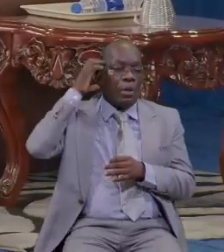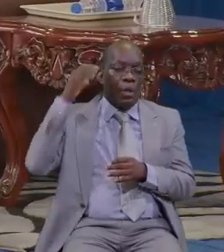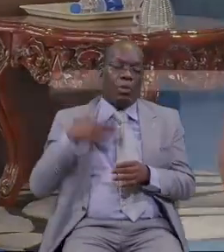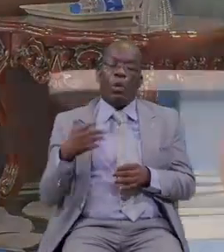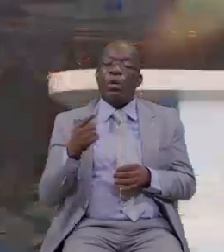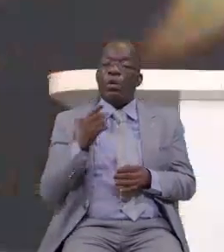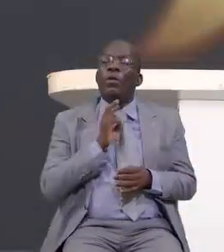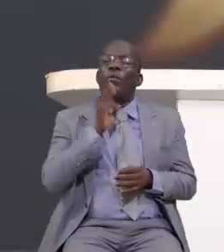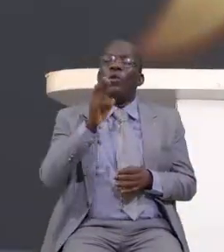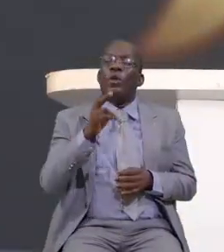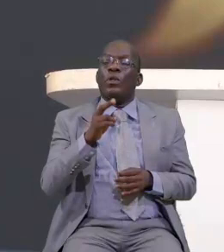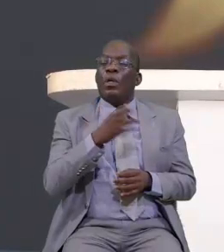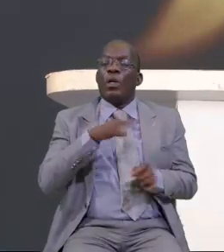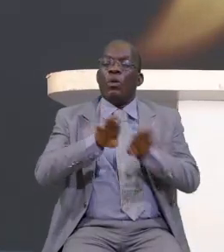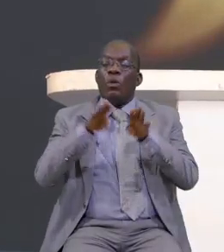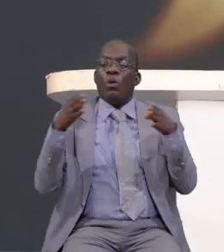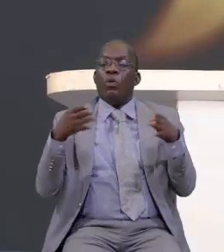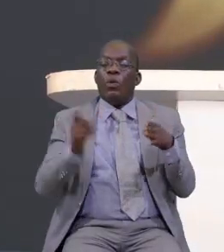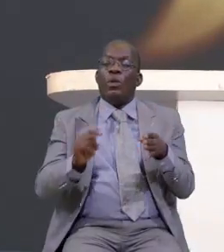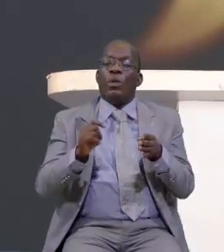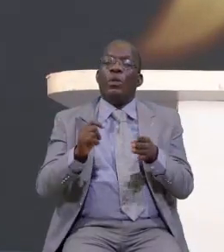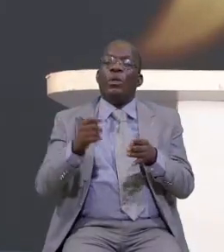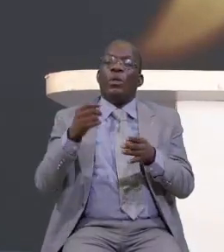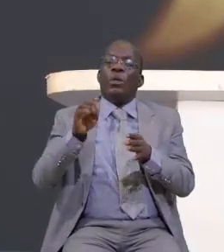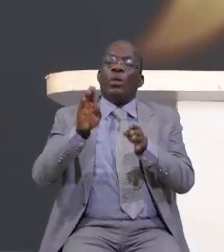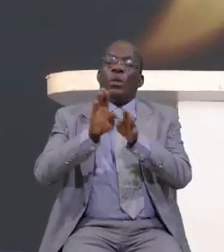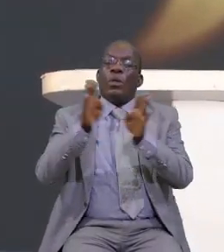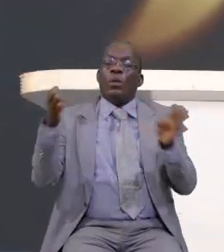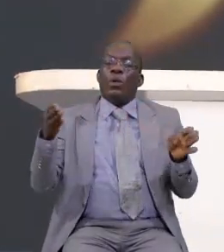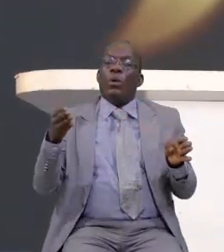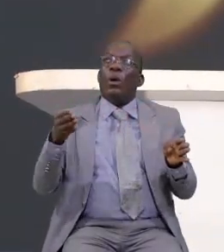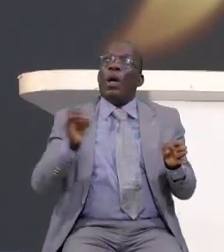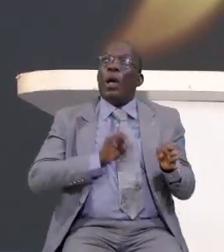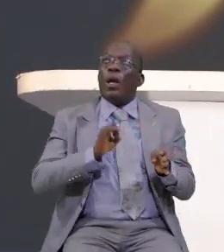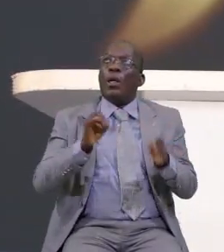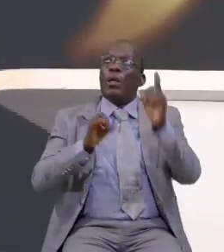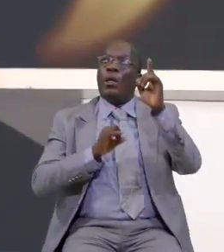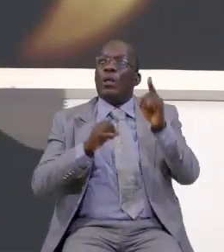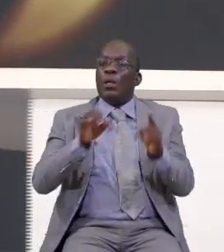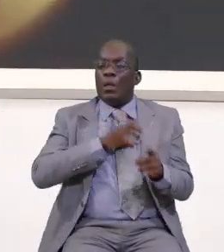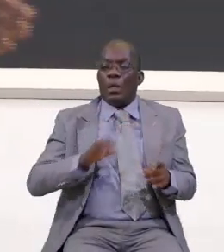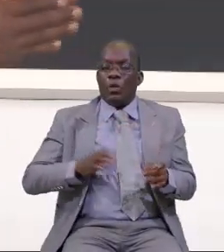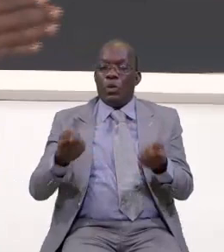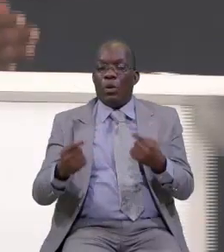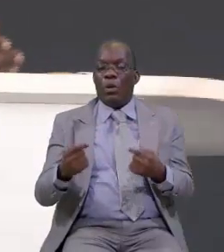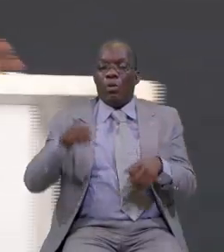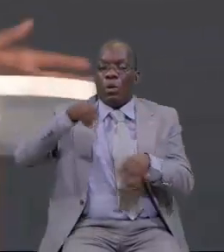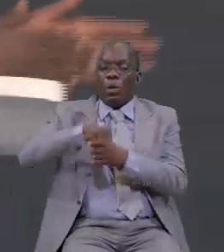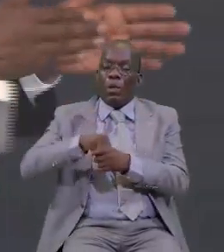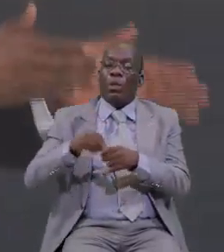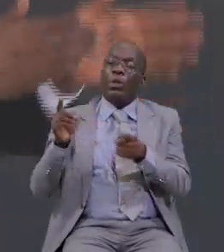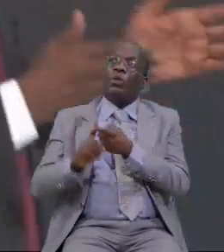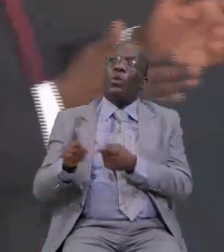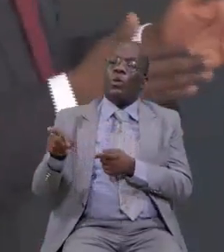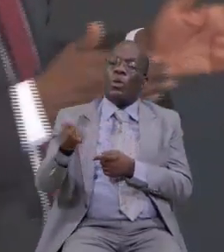the Savior, will come in unto him. And when he comes in